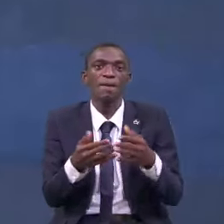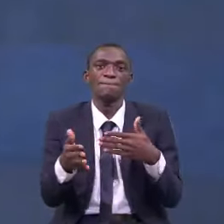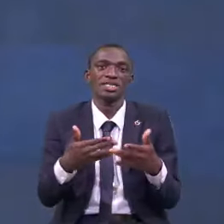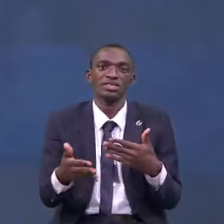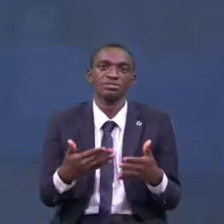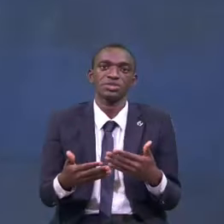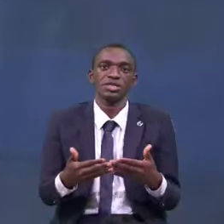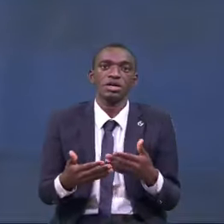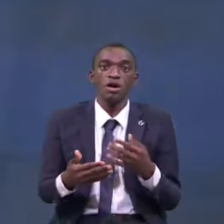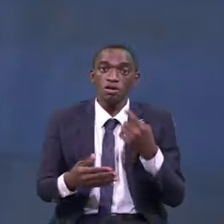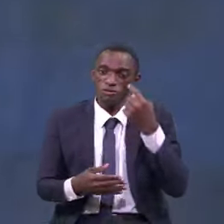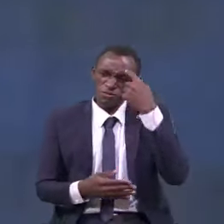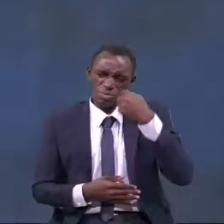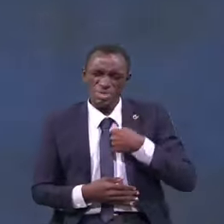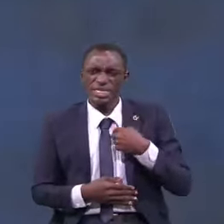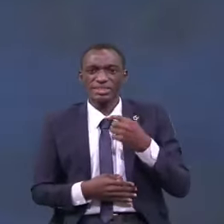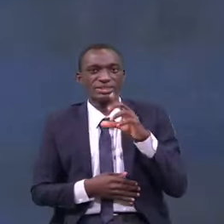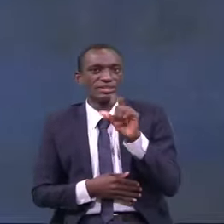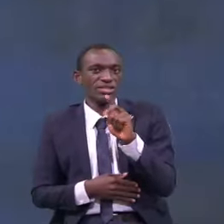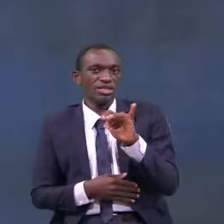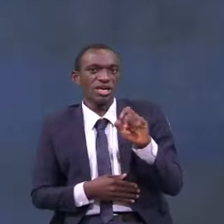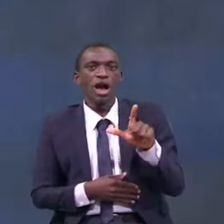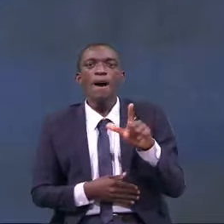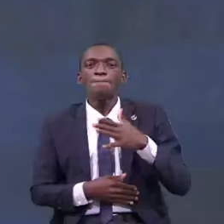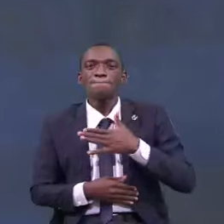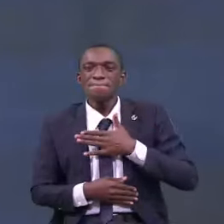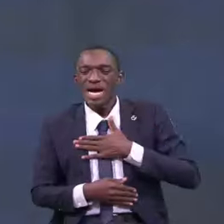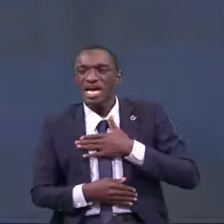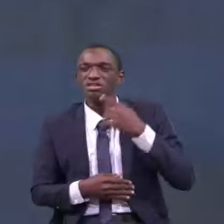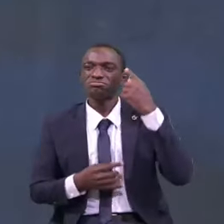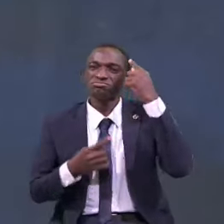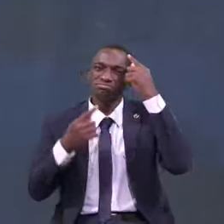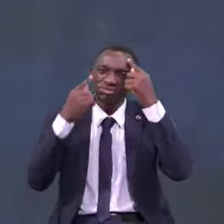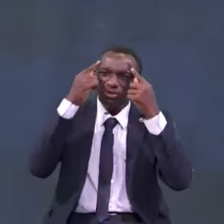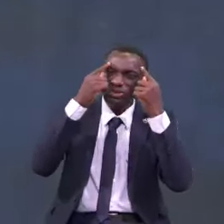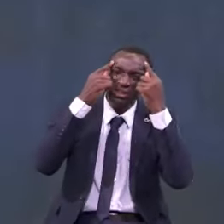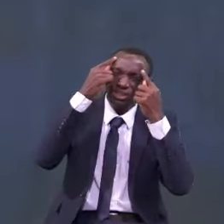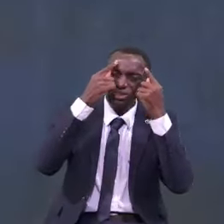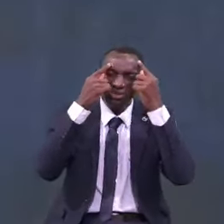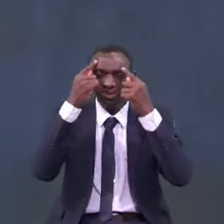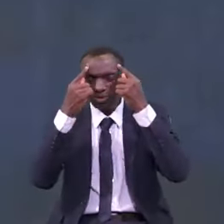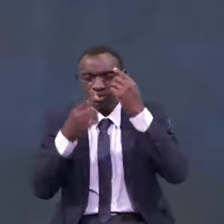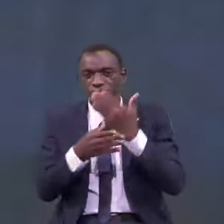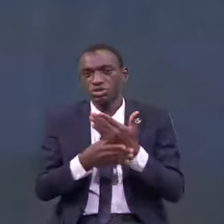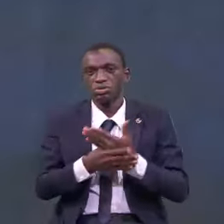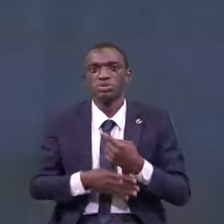As for me, Daniel, my cogitations much troubled me.